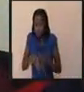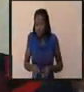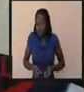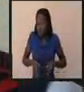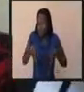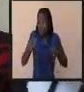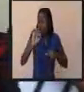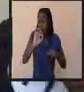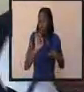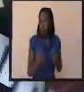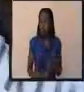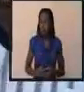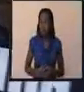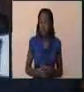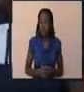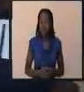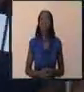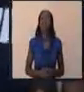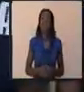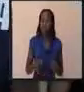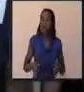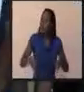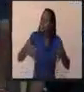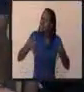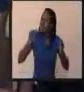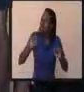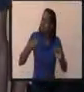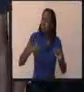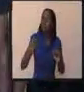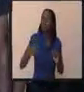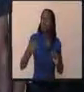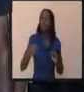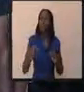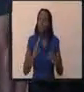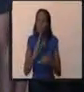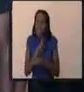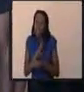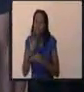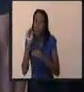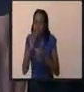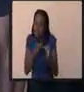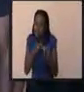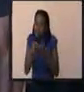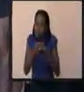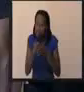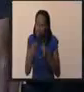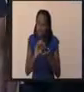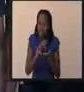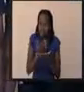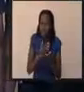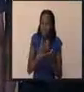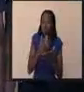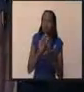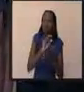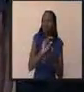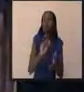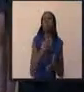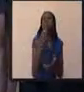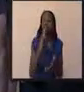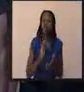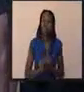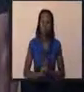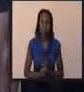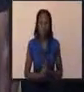legs? Please do. Yes, I can actually do that, ma'am. But first, I have to explain some of those terms.